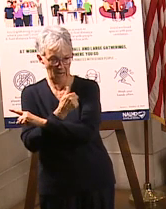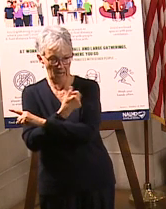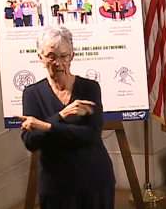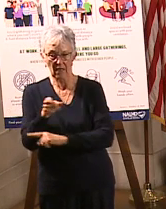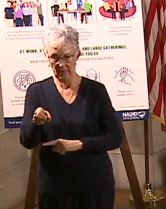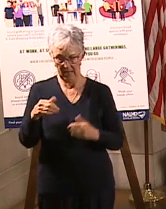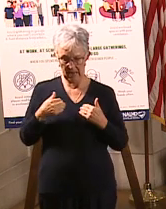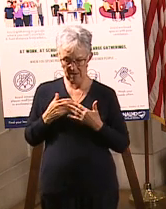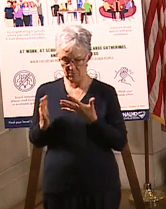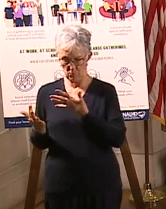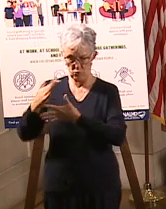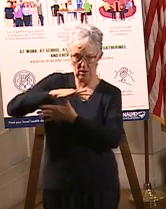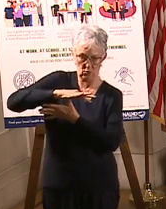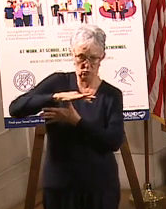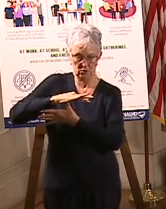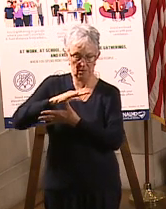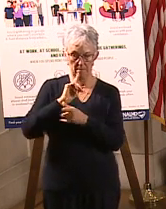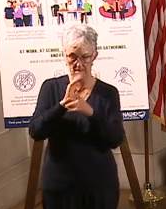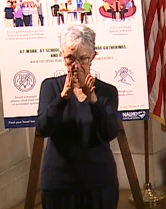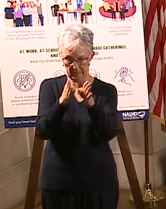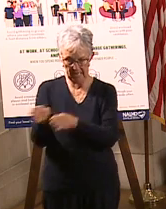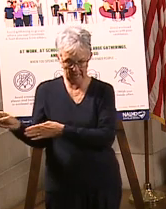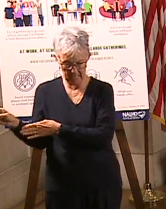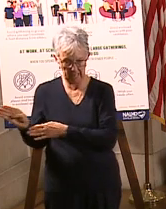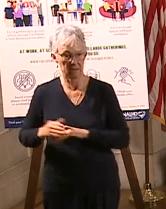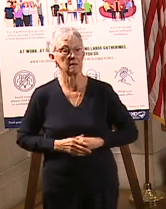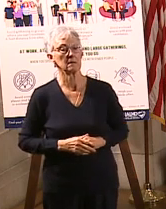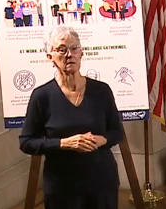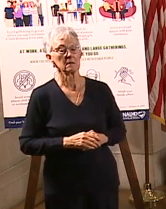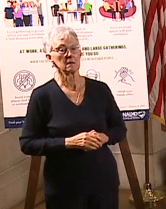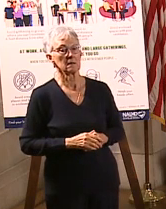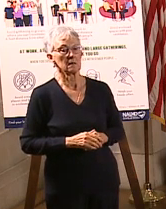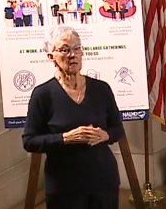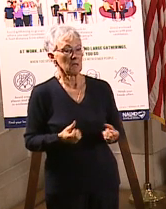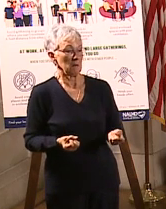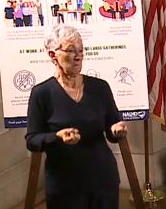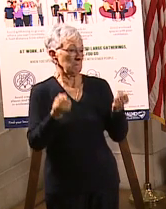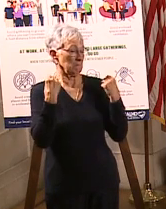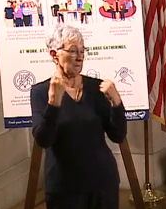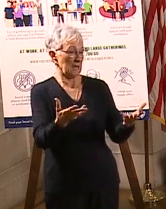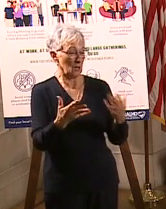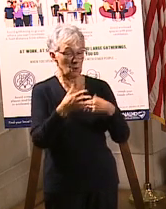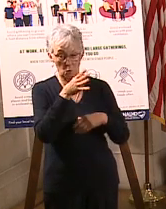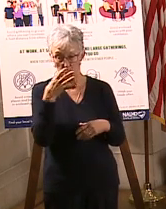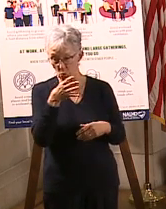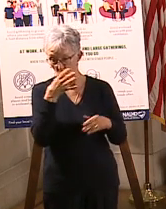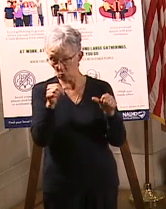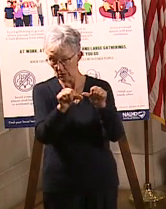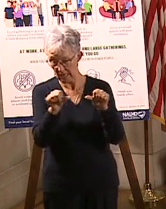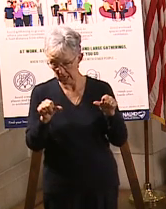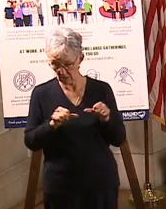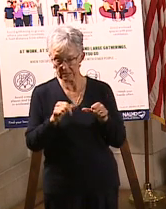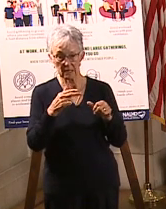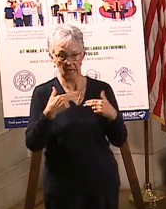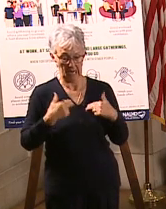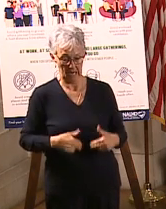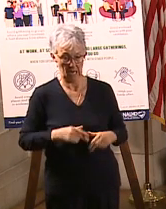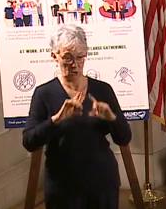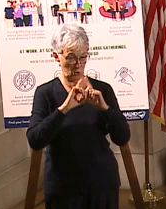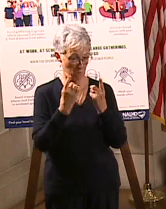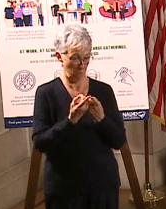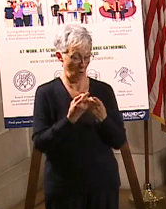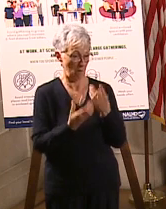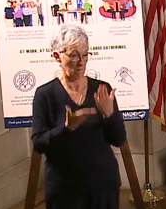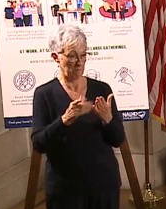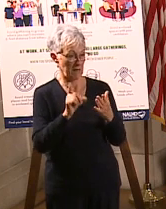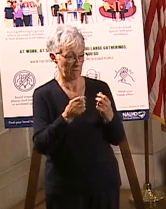work through these groups. There are some caveats to this plan. In many rural areas, local health departments may travel hours to vaccinate a